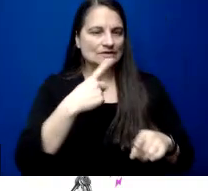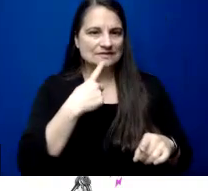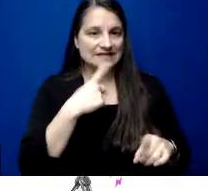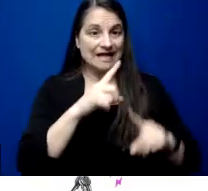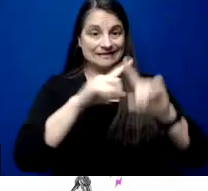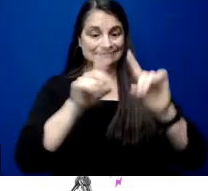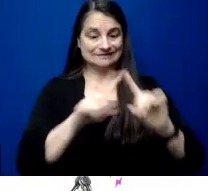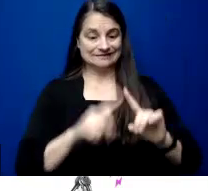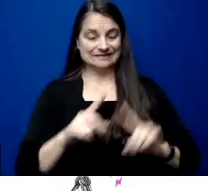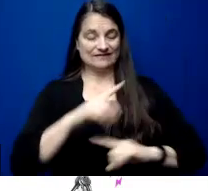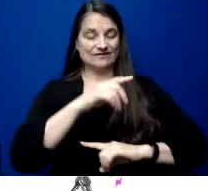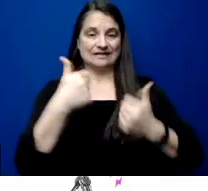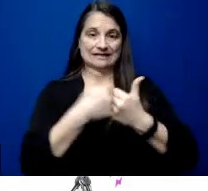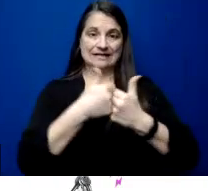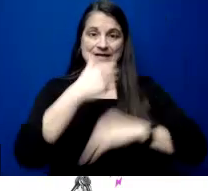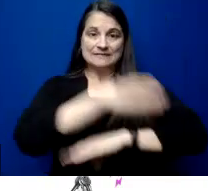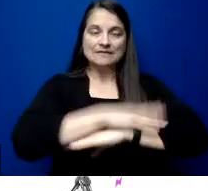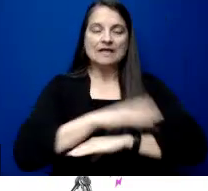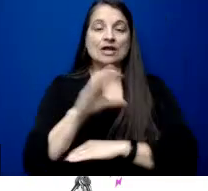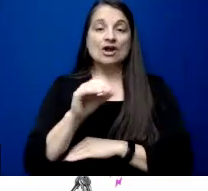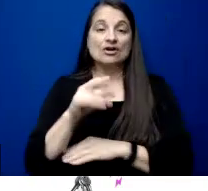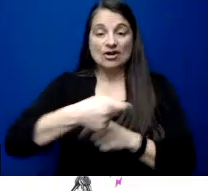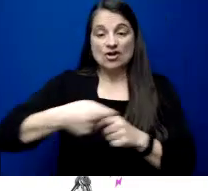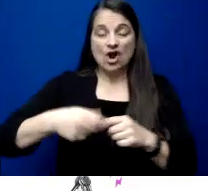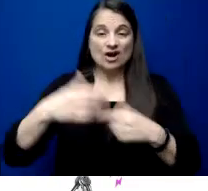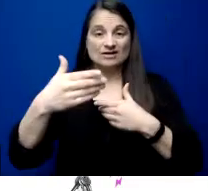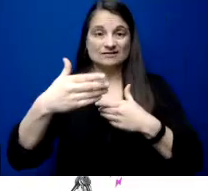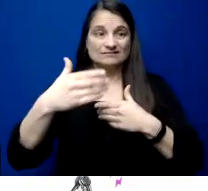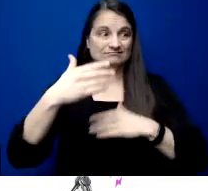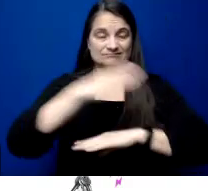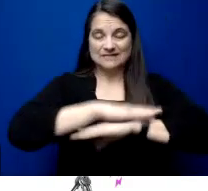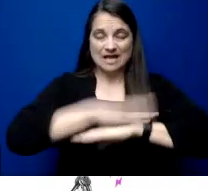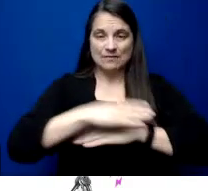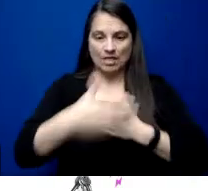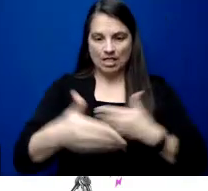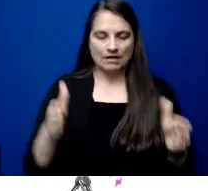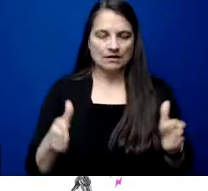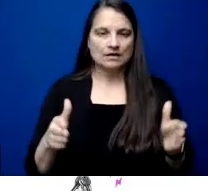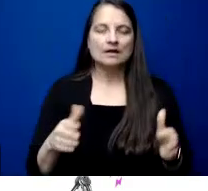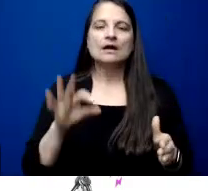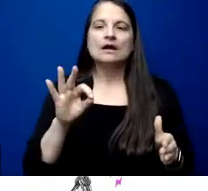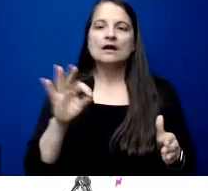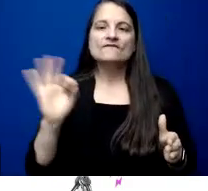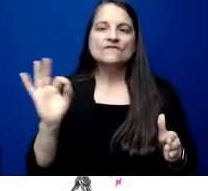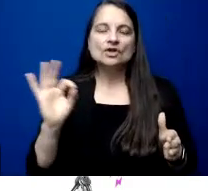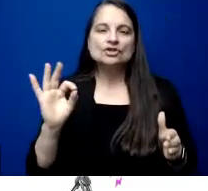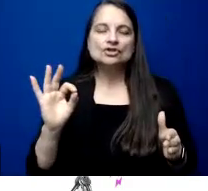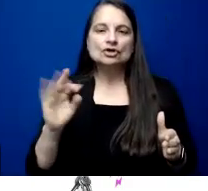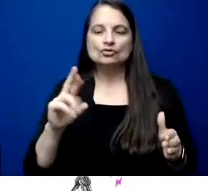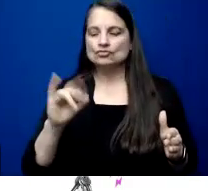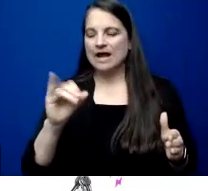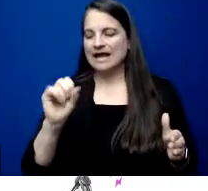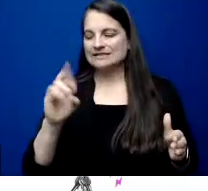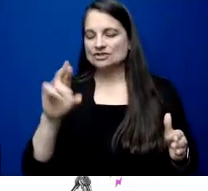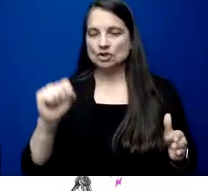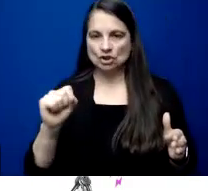types of gaming tables, and like when you mentioned like card tables even. Um, Furniture risers, those could be used for card tables. So if it's